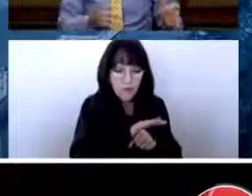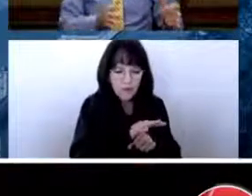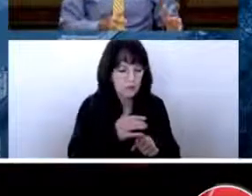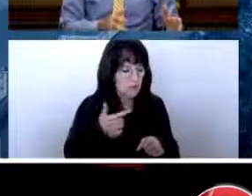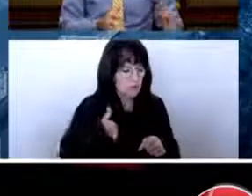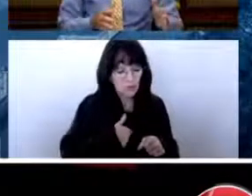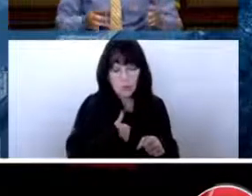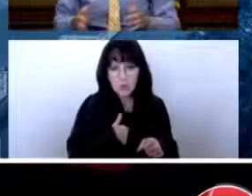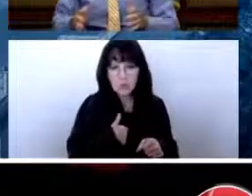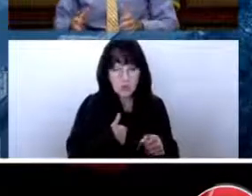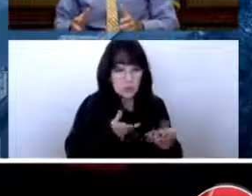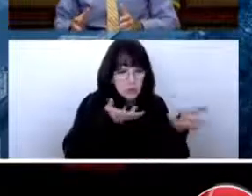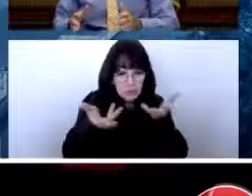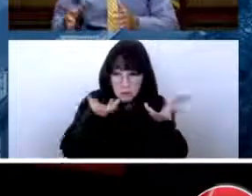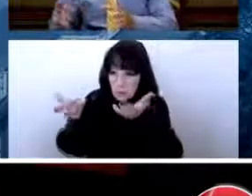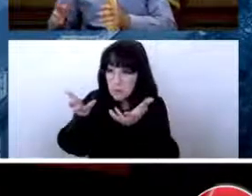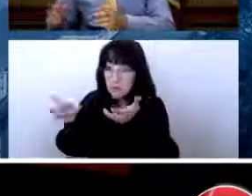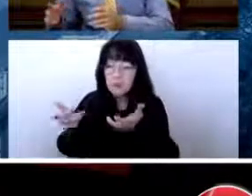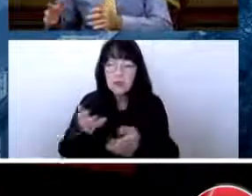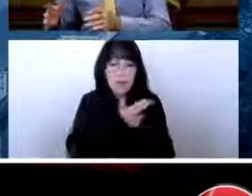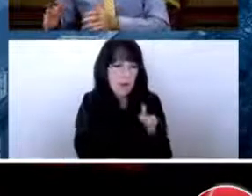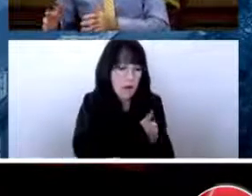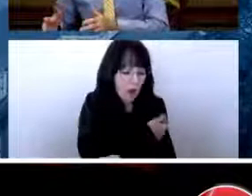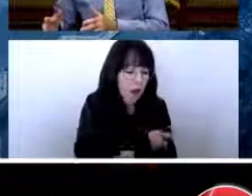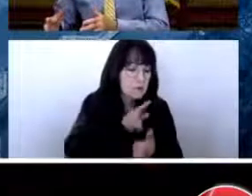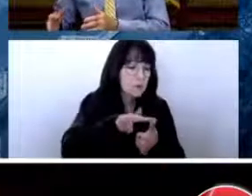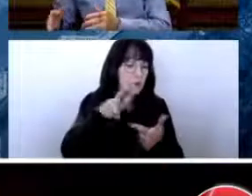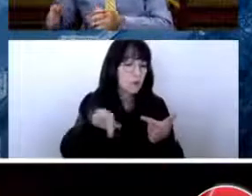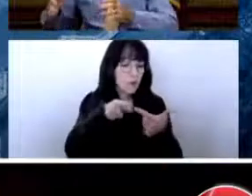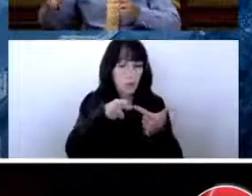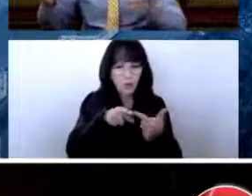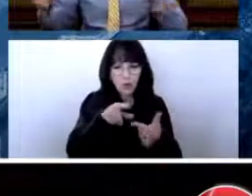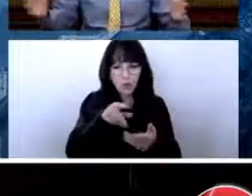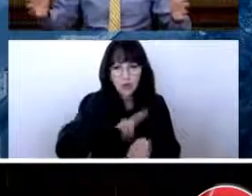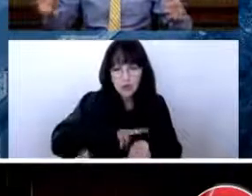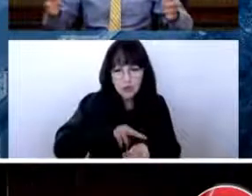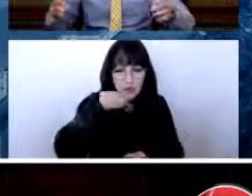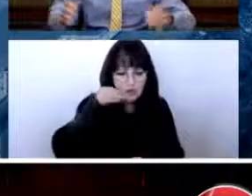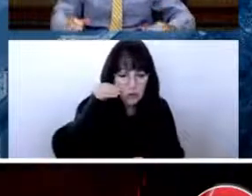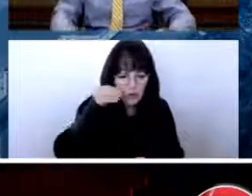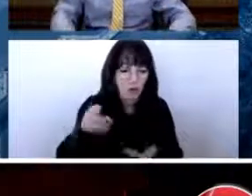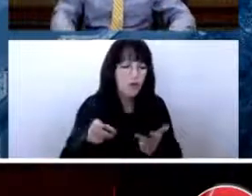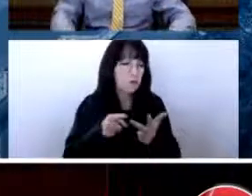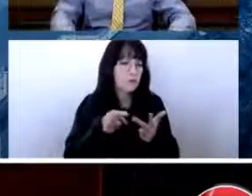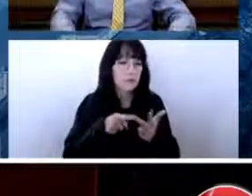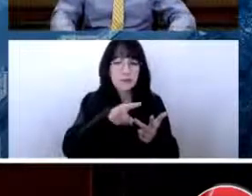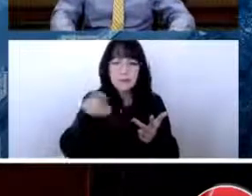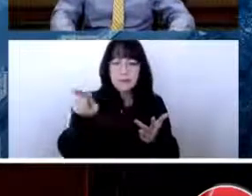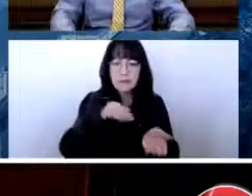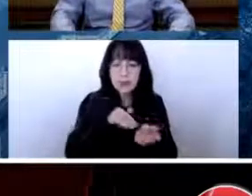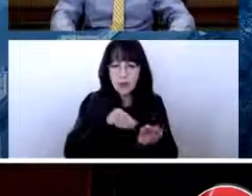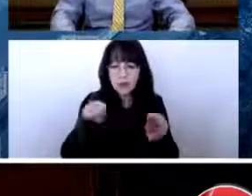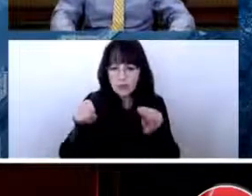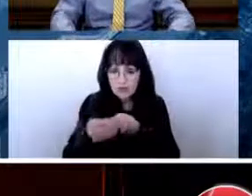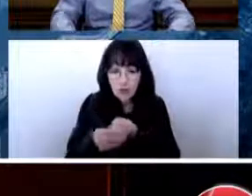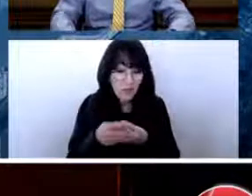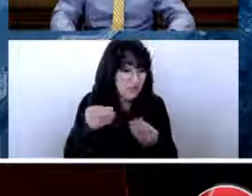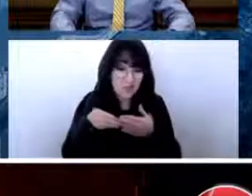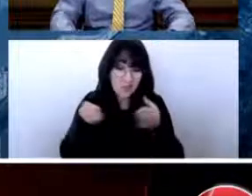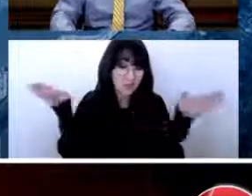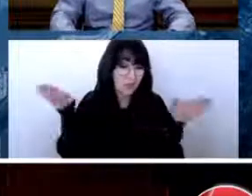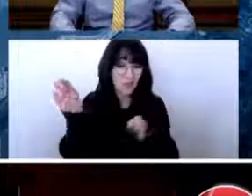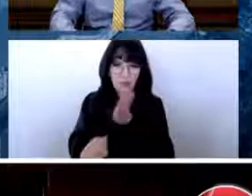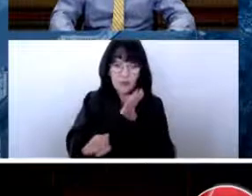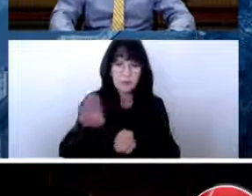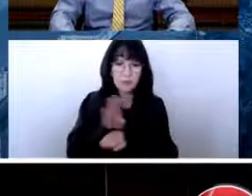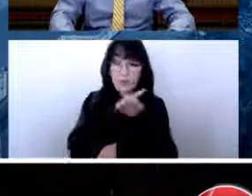to, hospitals, long-term care facilities, healthcare organizations, and just the general business enterprises